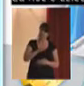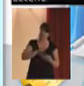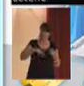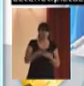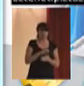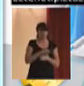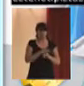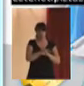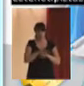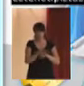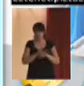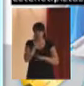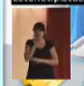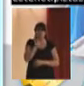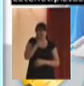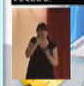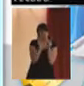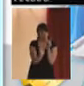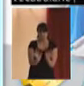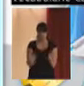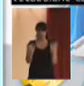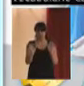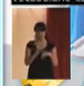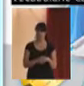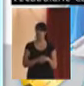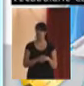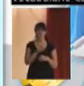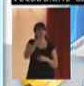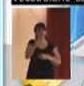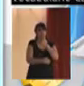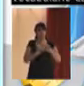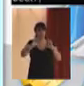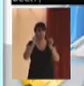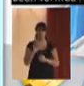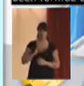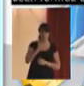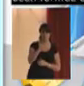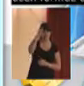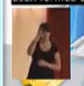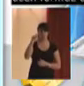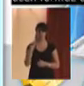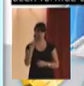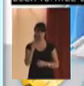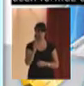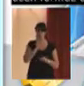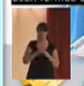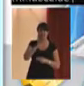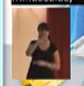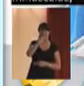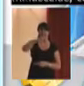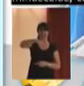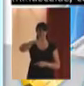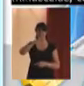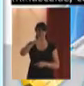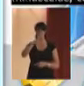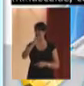the stenotypists and interpreters, because the vocabulary is quite difficult. They use ways of putting capital letters and small